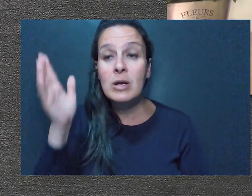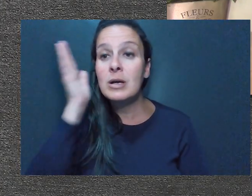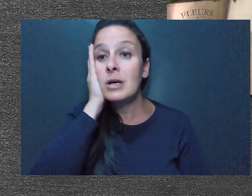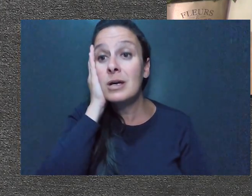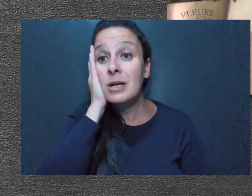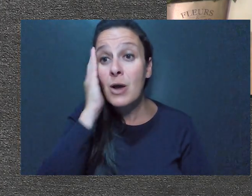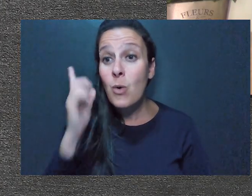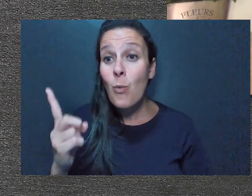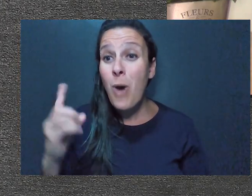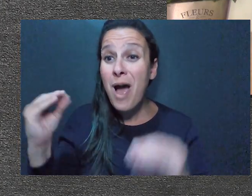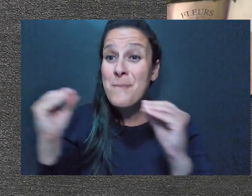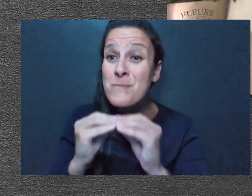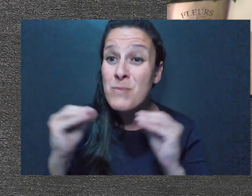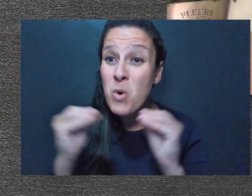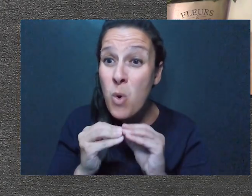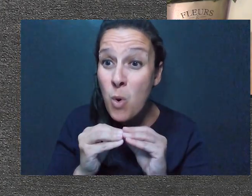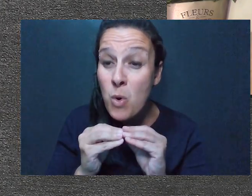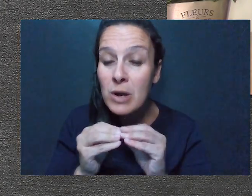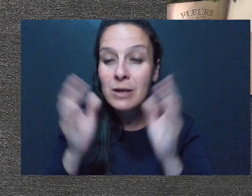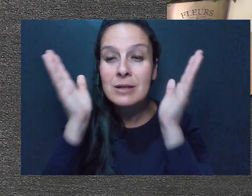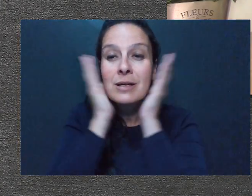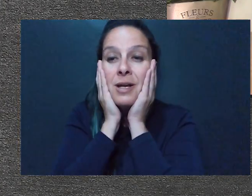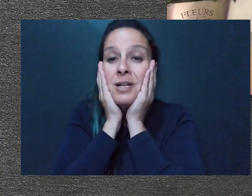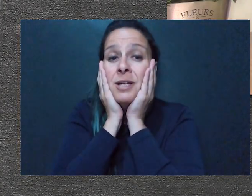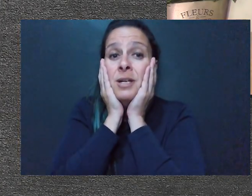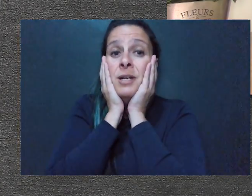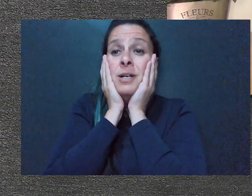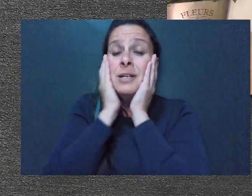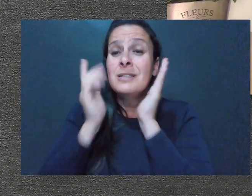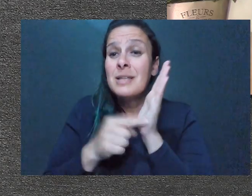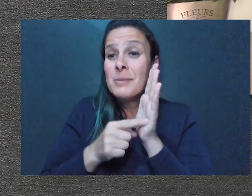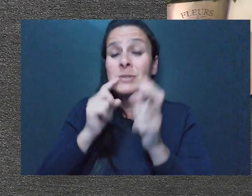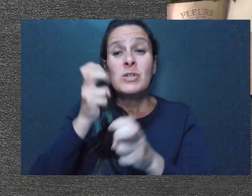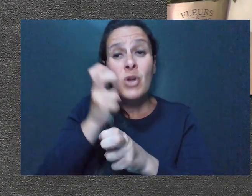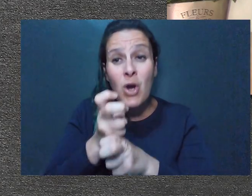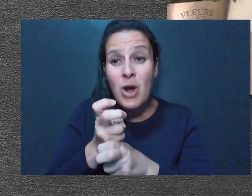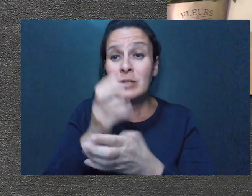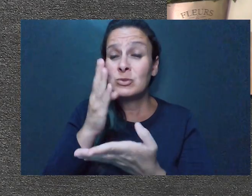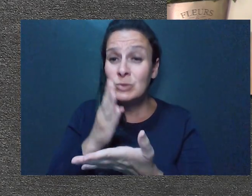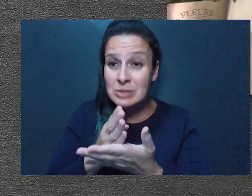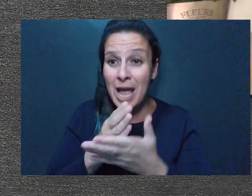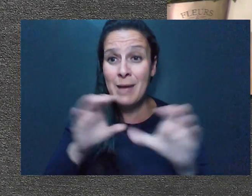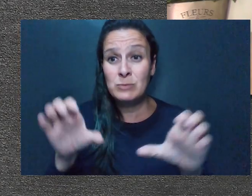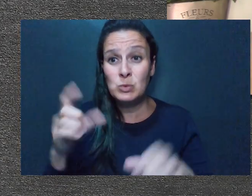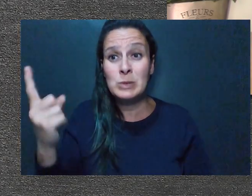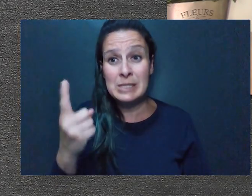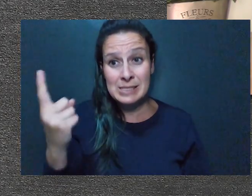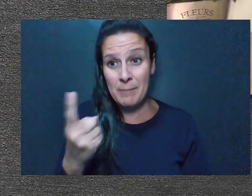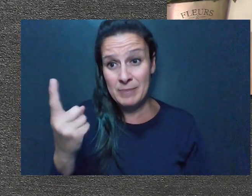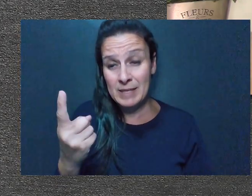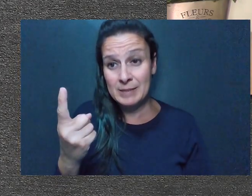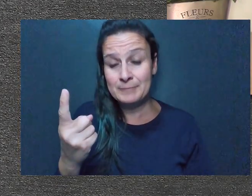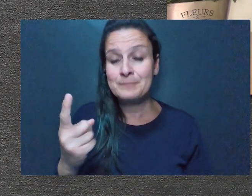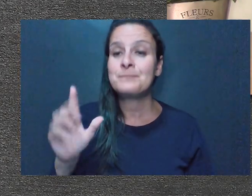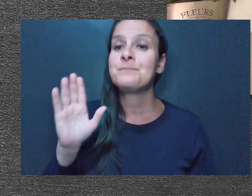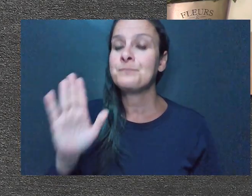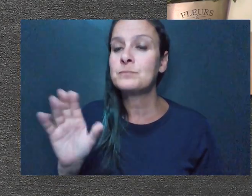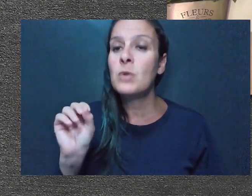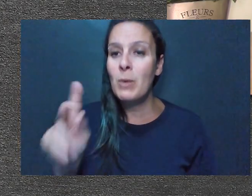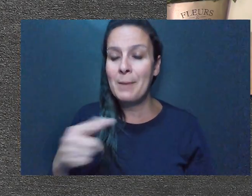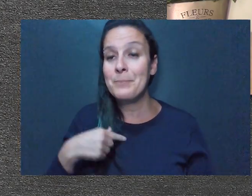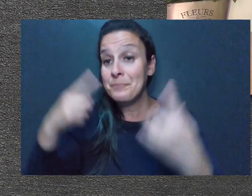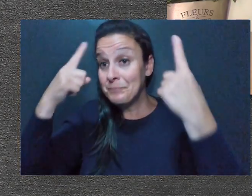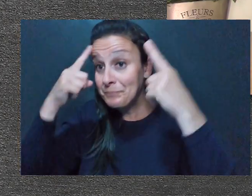He wants one more. Sometimes it's hard to stop doing something that we don't enjoy doing, isn't it? All right, I'll tell you what, I'll make you a